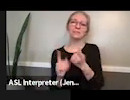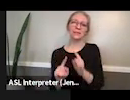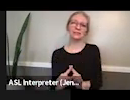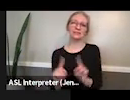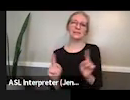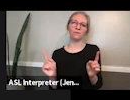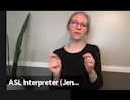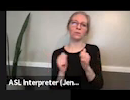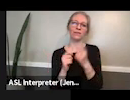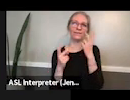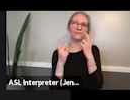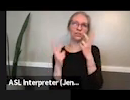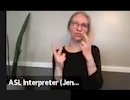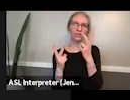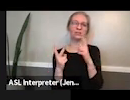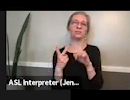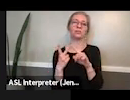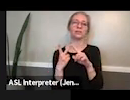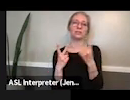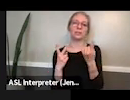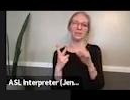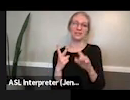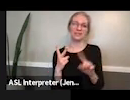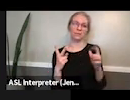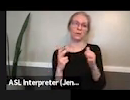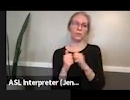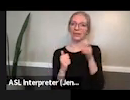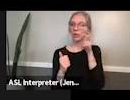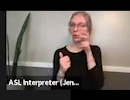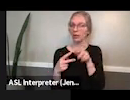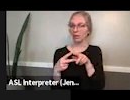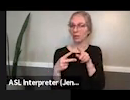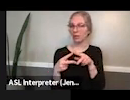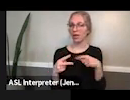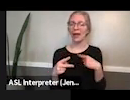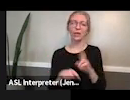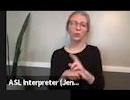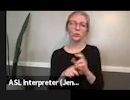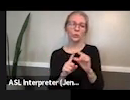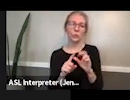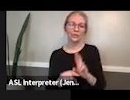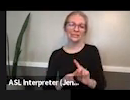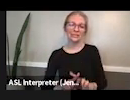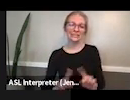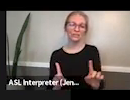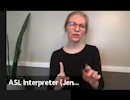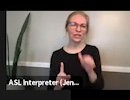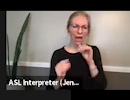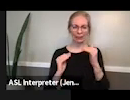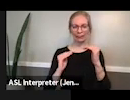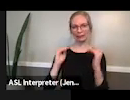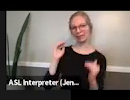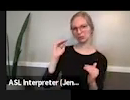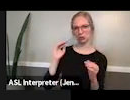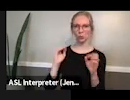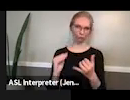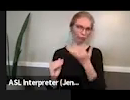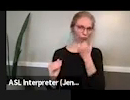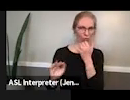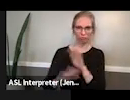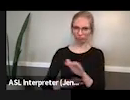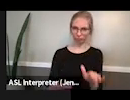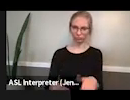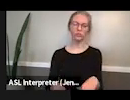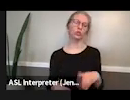with vision, something is different with hearing. And I use different rather than lesser or wrong, all right? So reassure